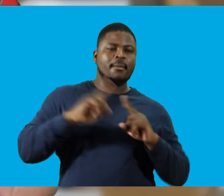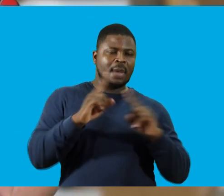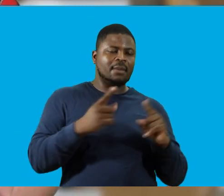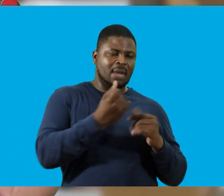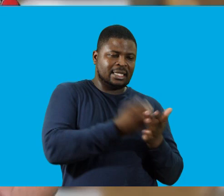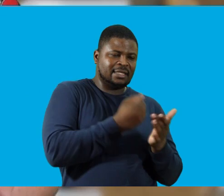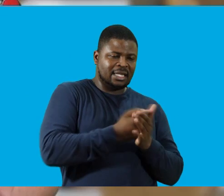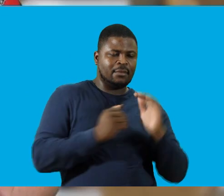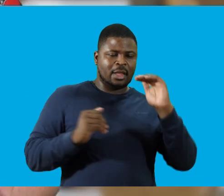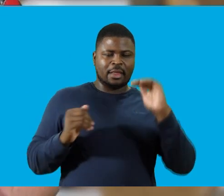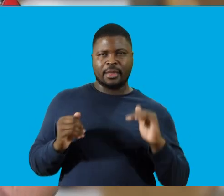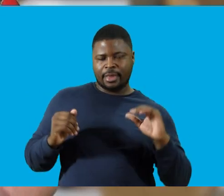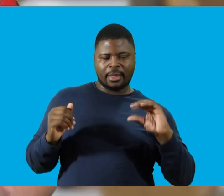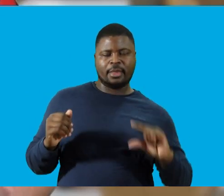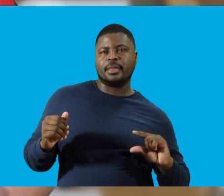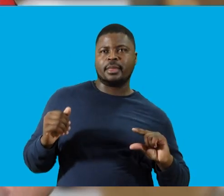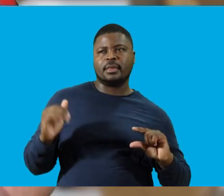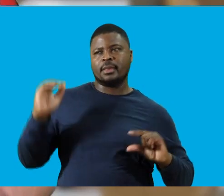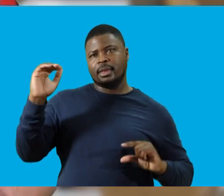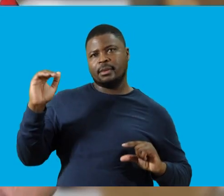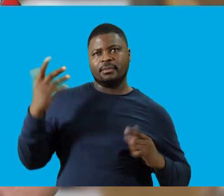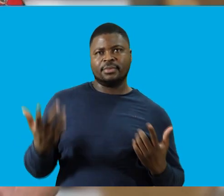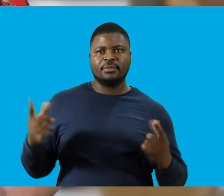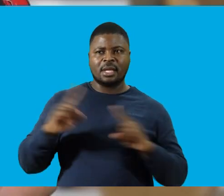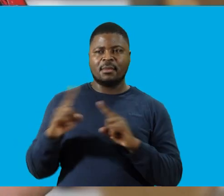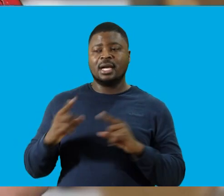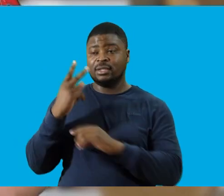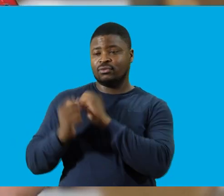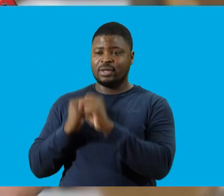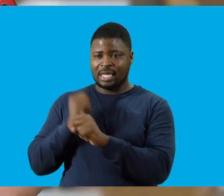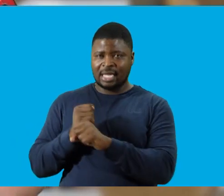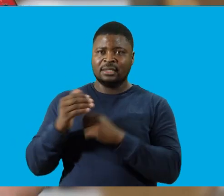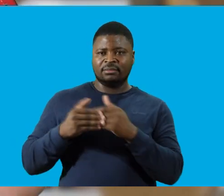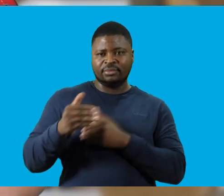go after that year. So in 2 years' time,